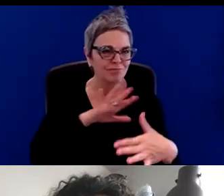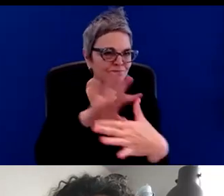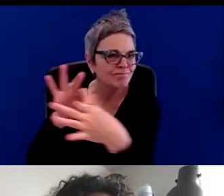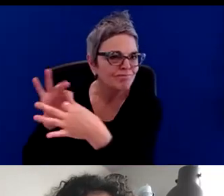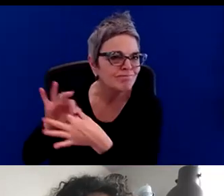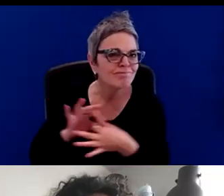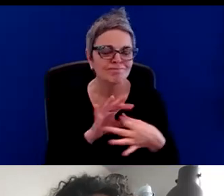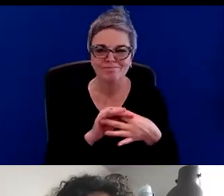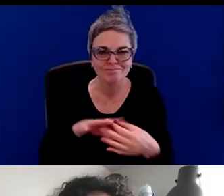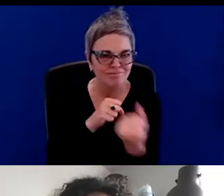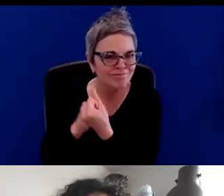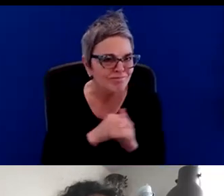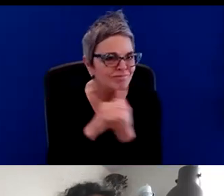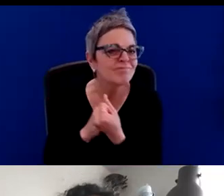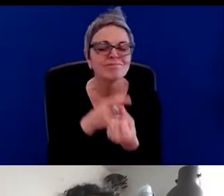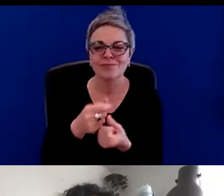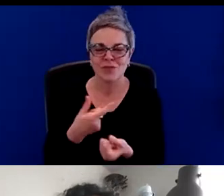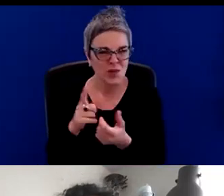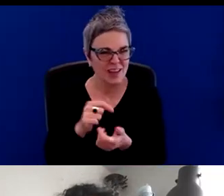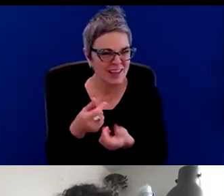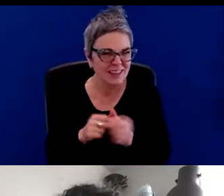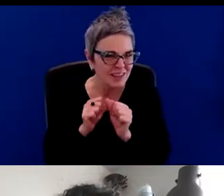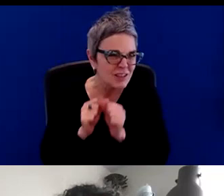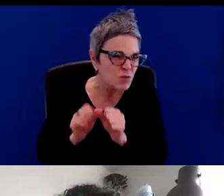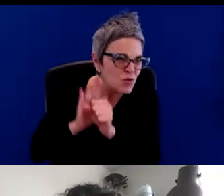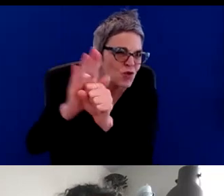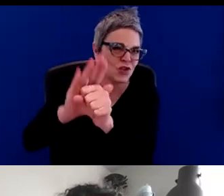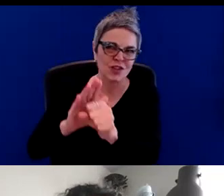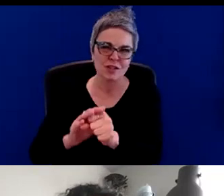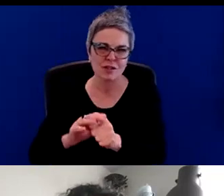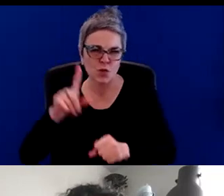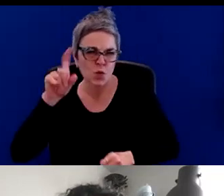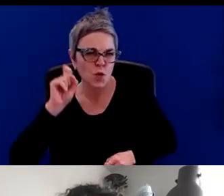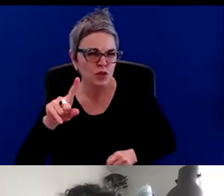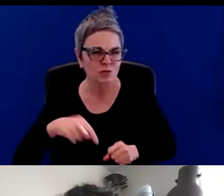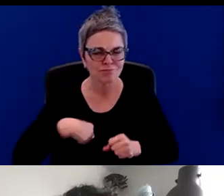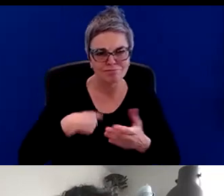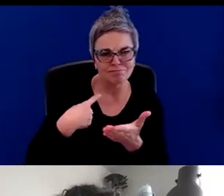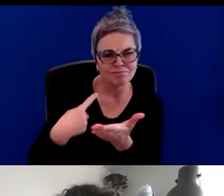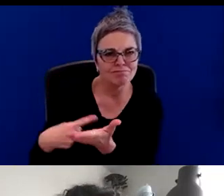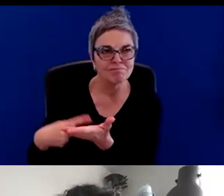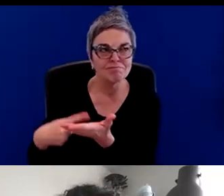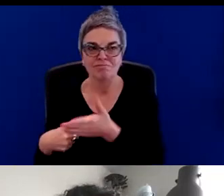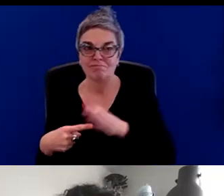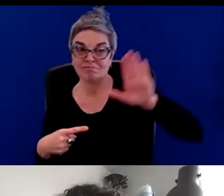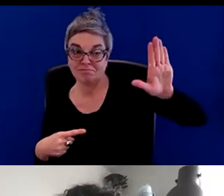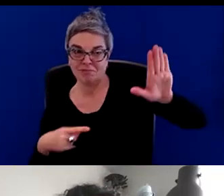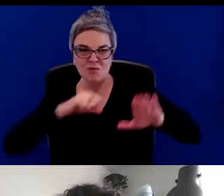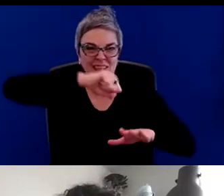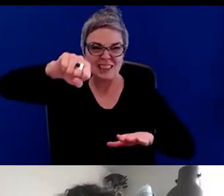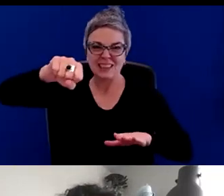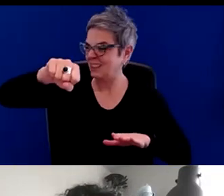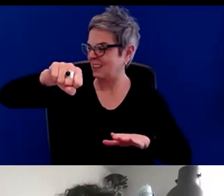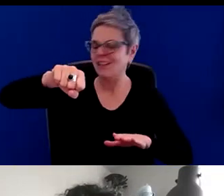pushing, to keep questioning, and to keep celebrating and highlighting that which is resisting right now. So thank you again so